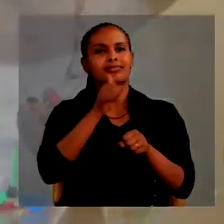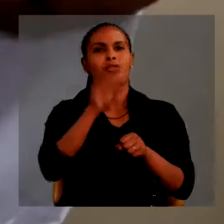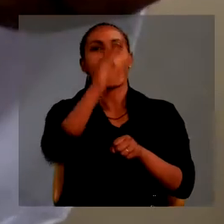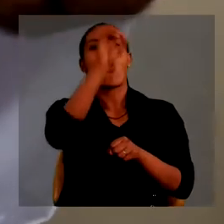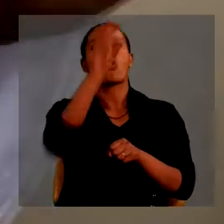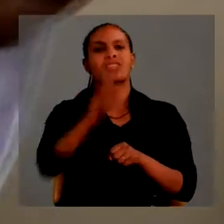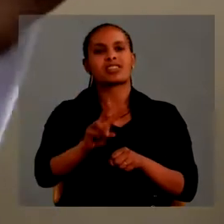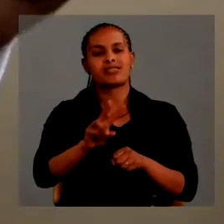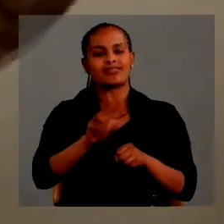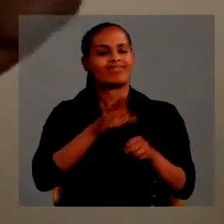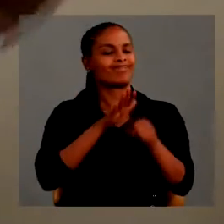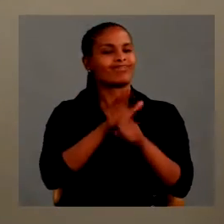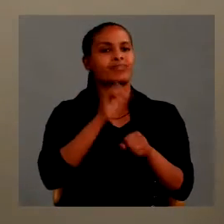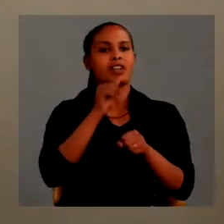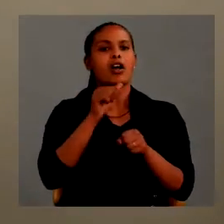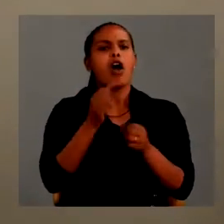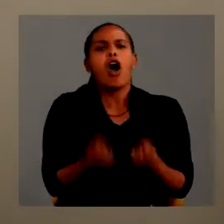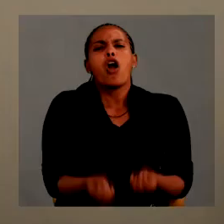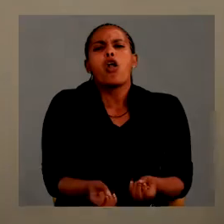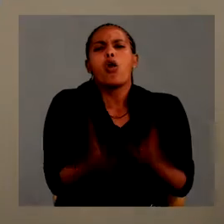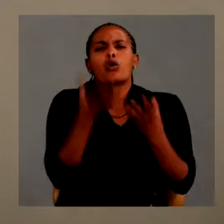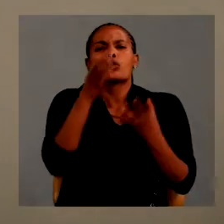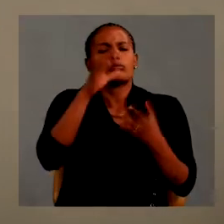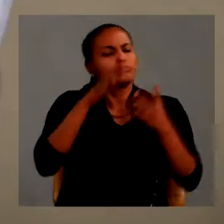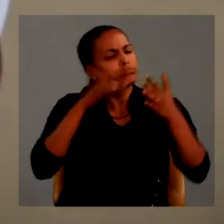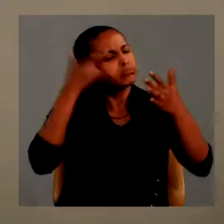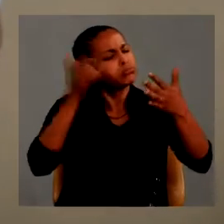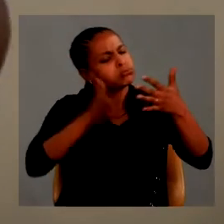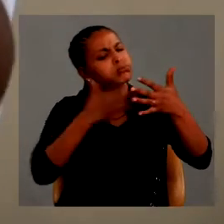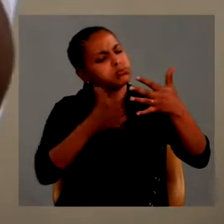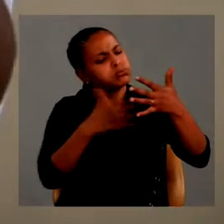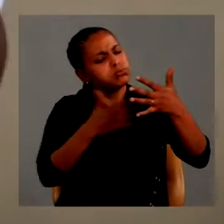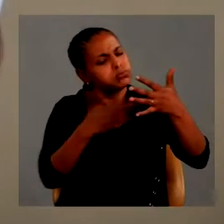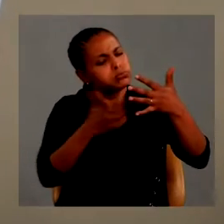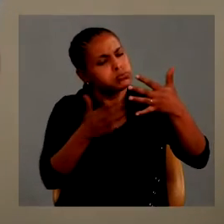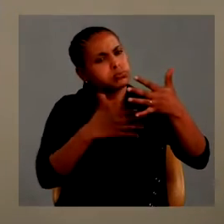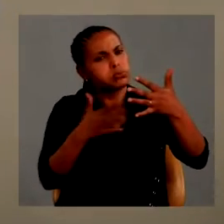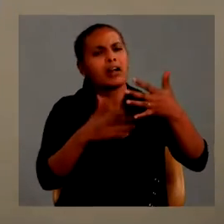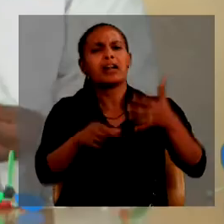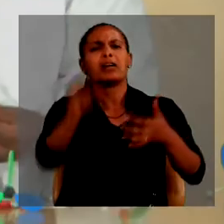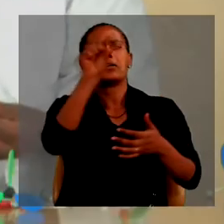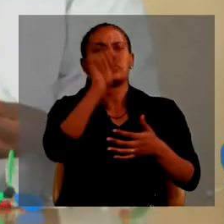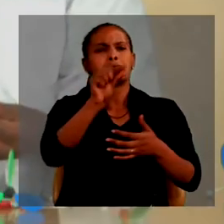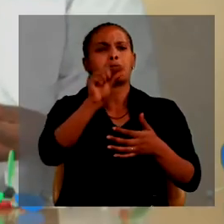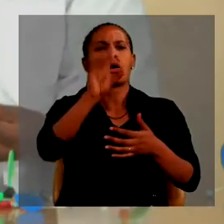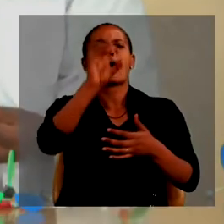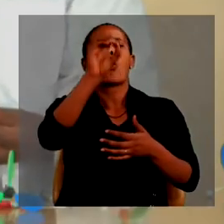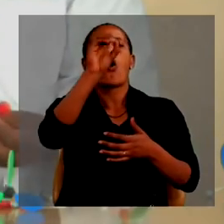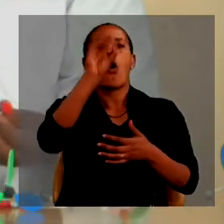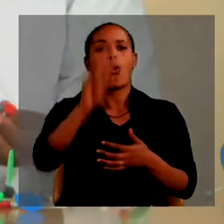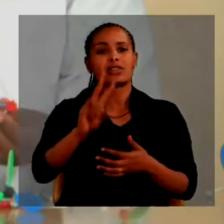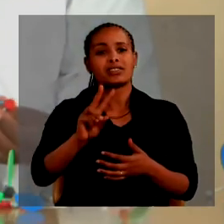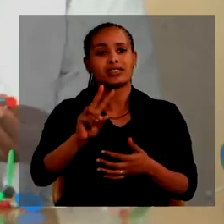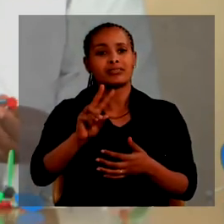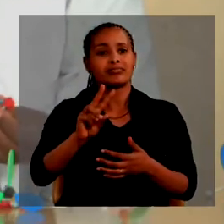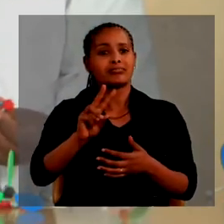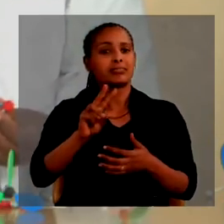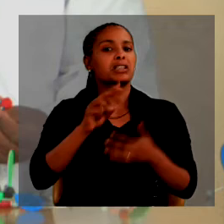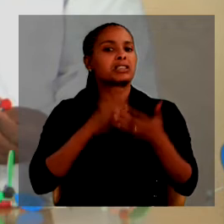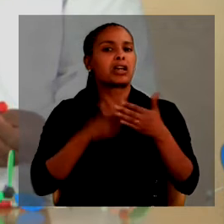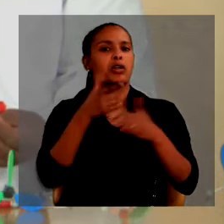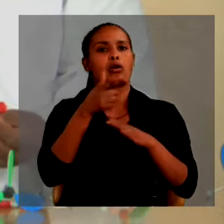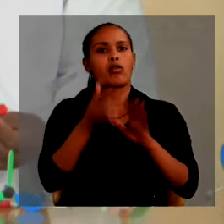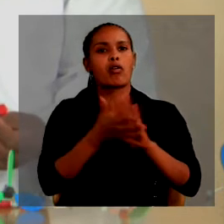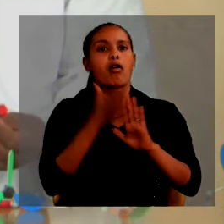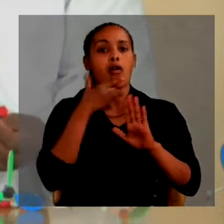Insufficient oxygen. Supply. If there is a lot of charcoal and limited amount, insufficient amount of oxygen, then you